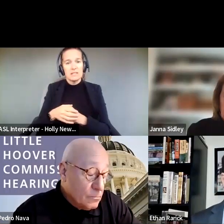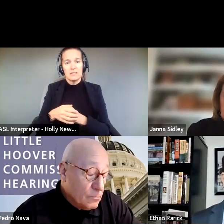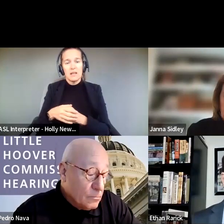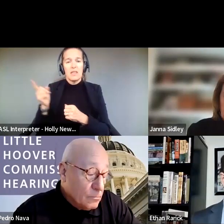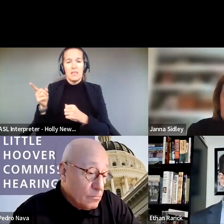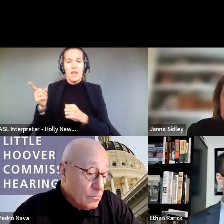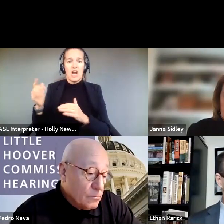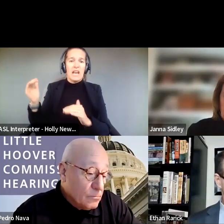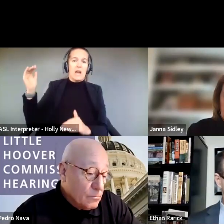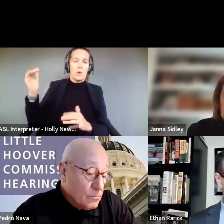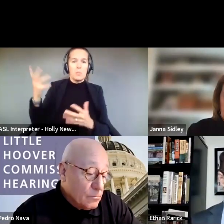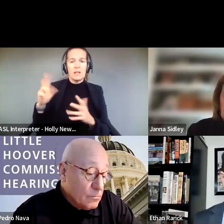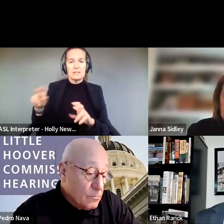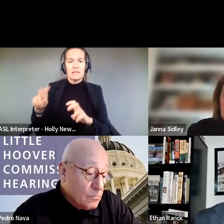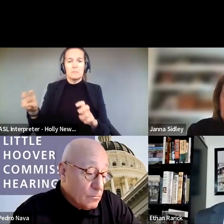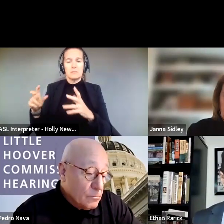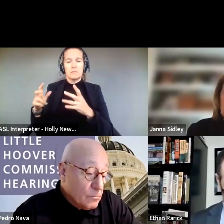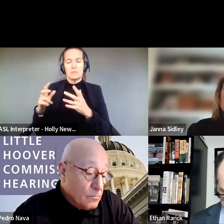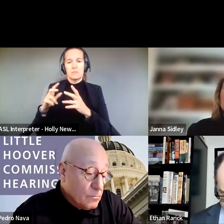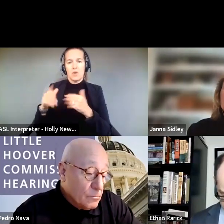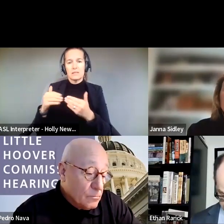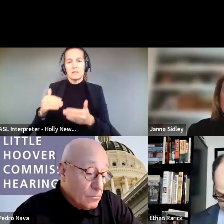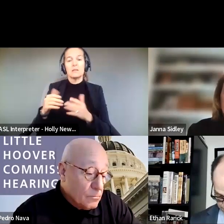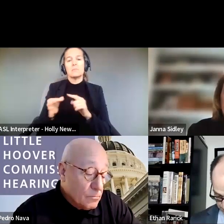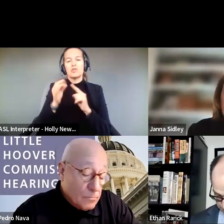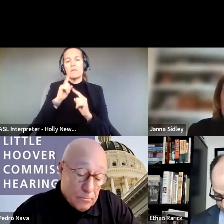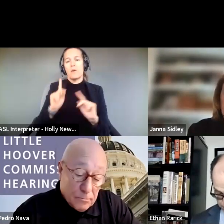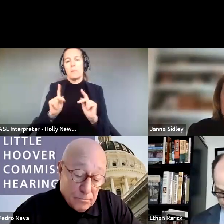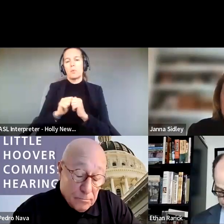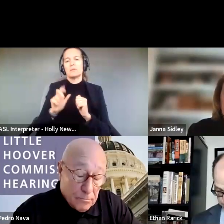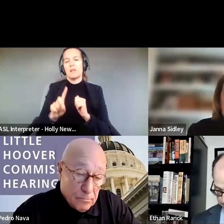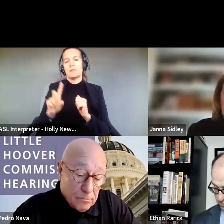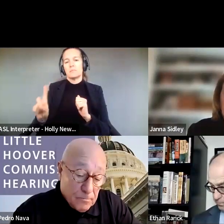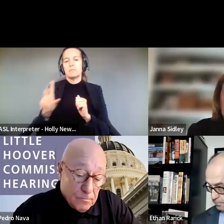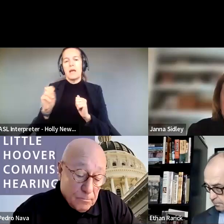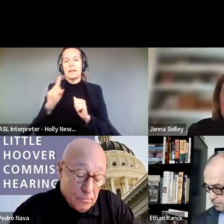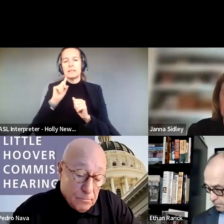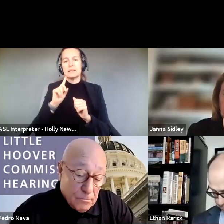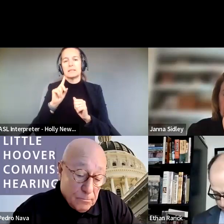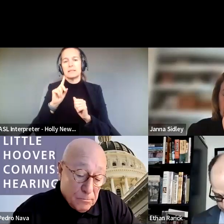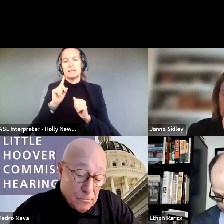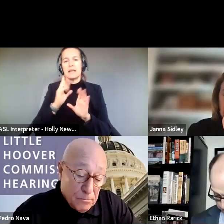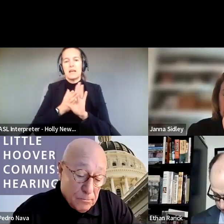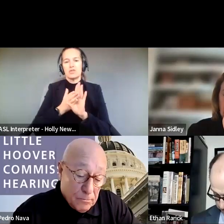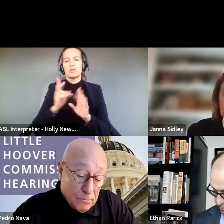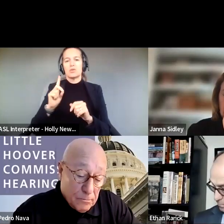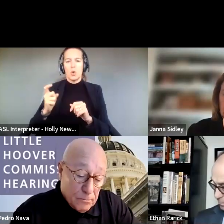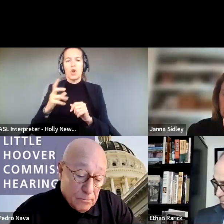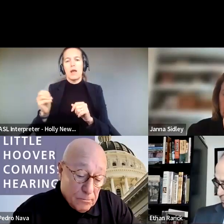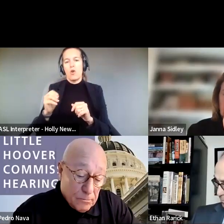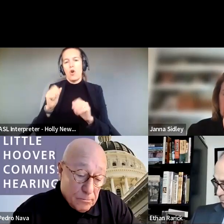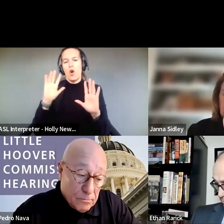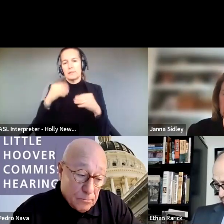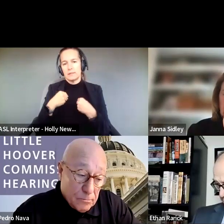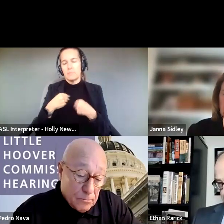inequitable assessment process, particularly for those with a developmental disability and a psychiatric disorder and those with autism. More help is needed